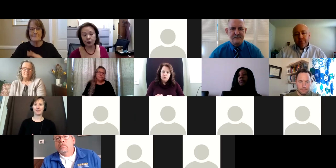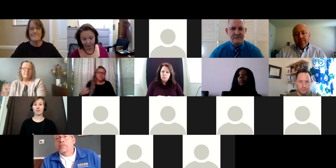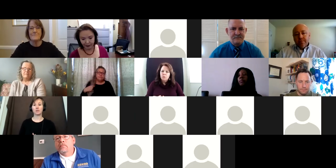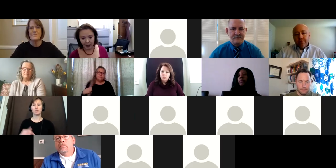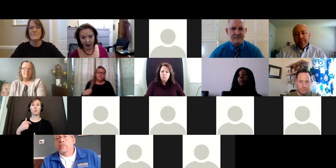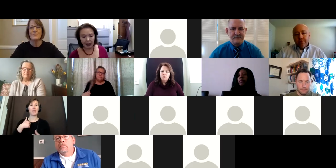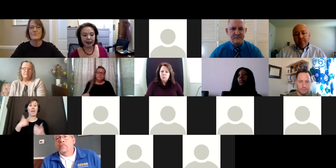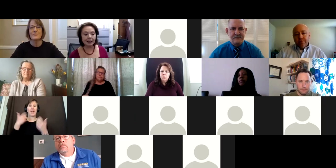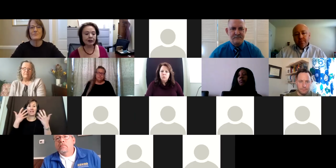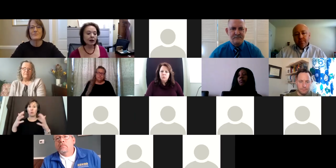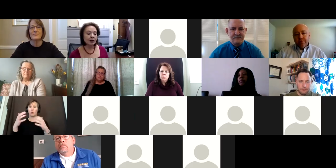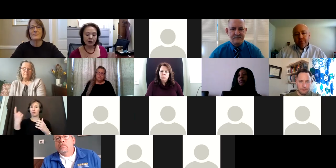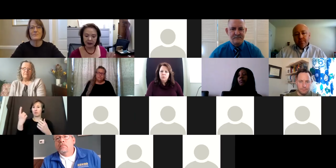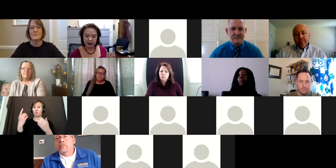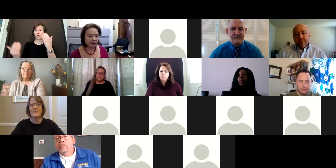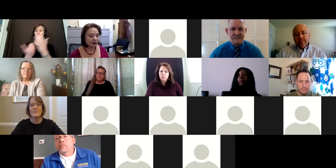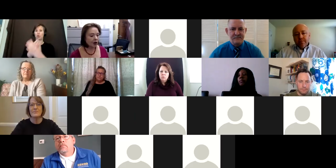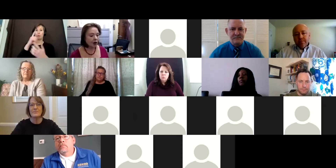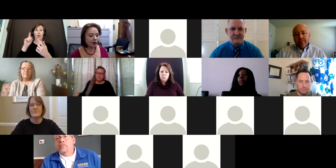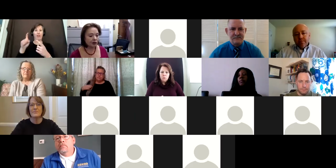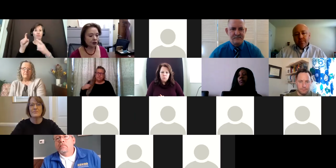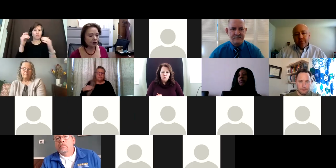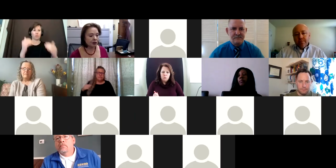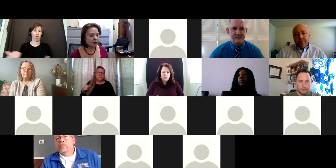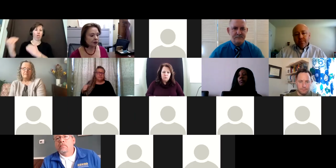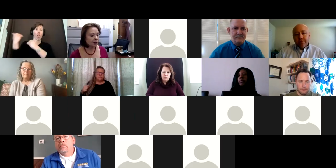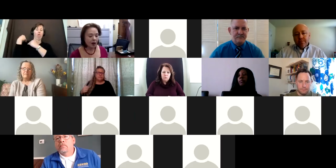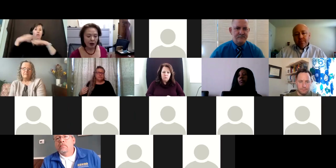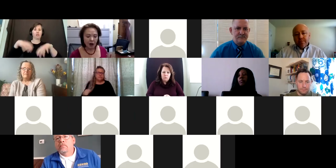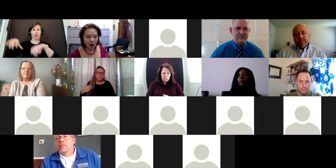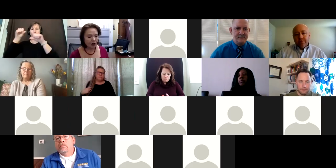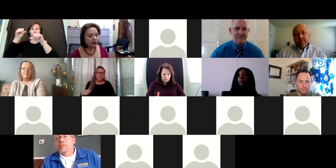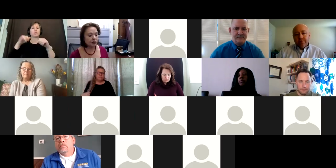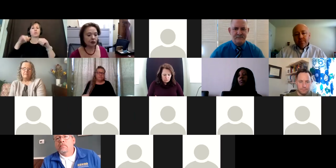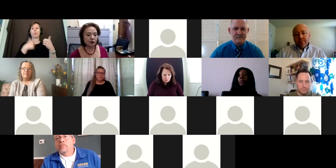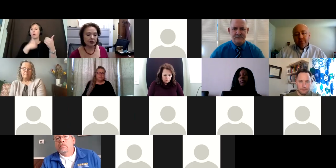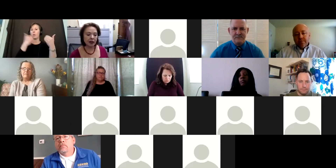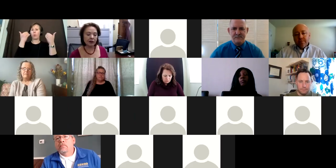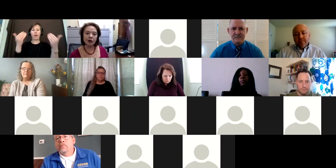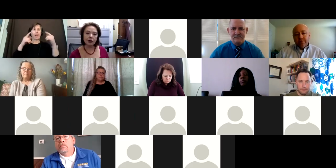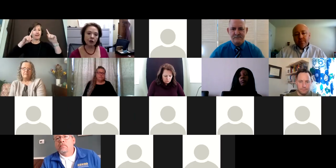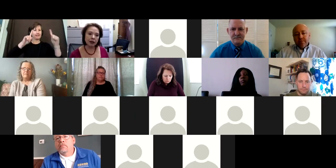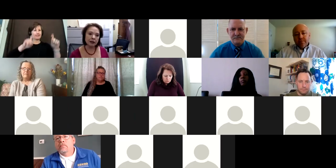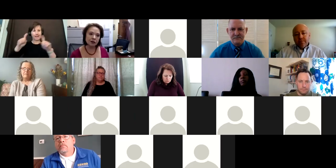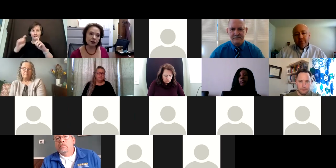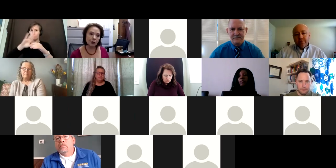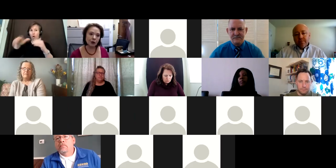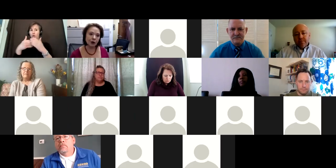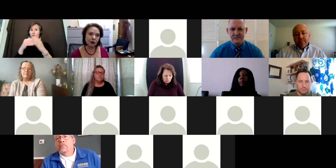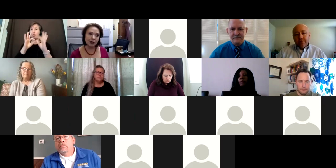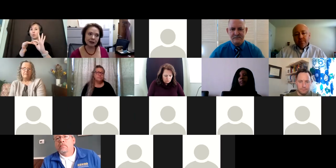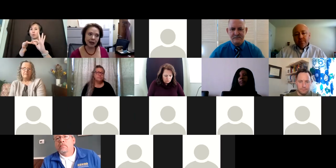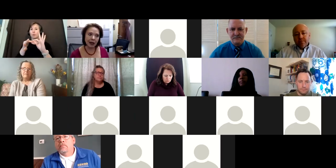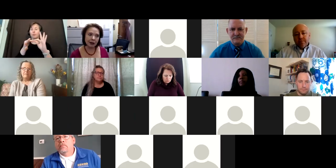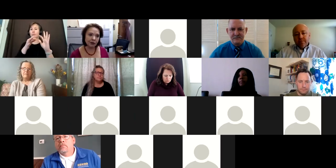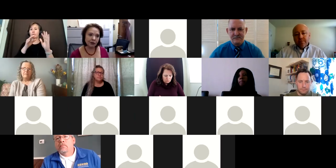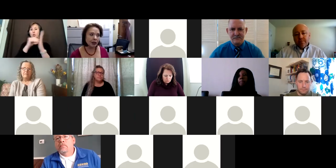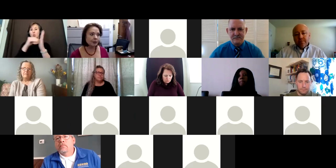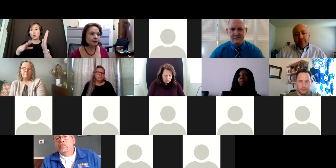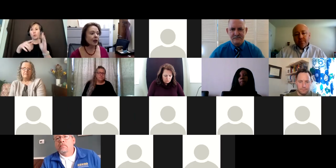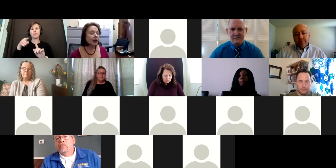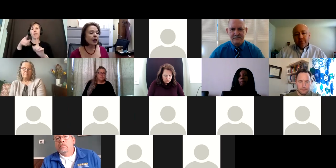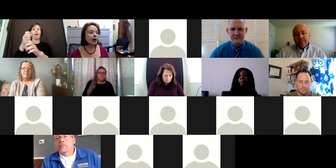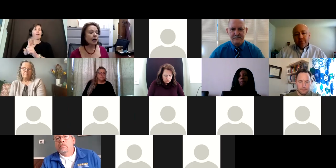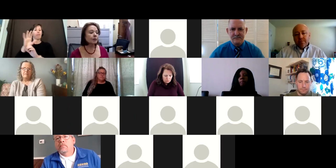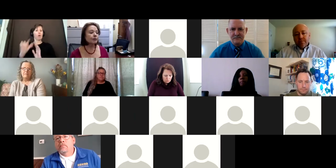So again, we tested all the students. All the students got their grades in an appropriate time